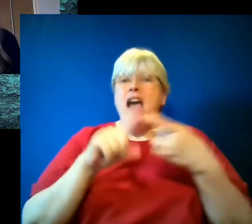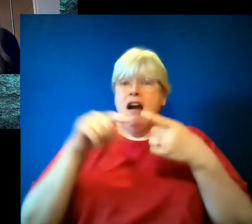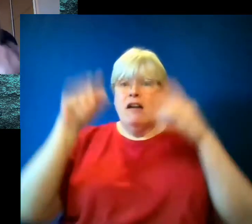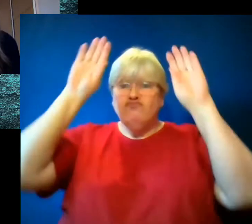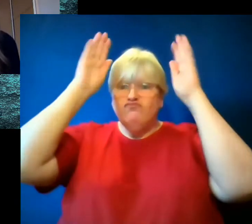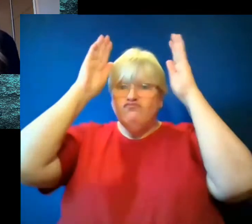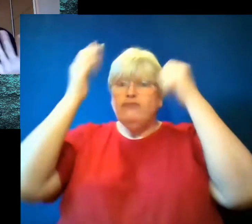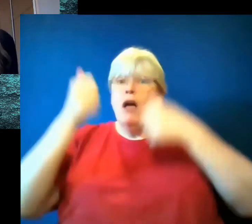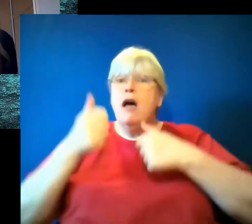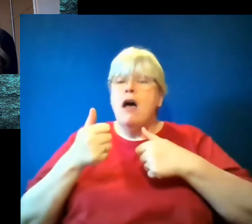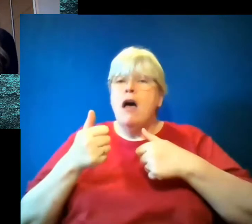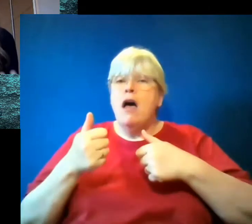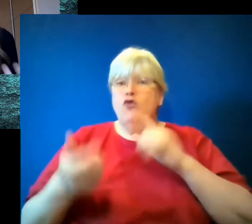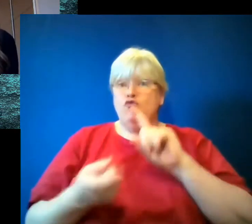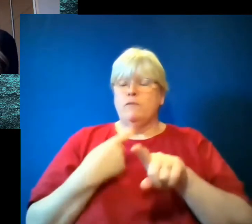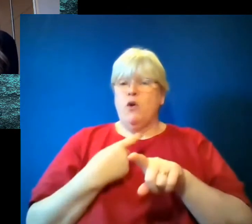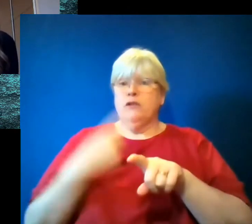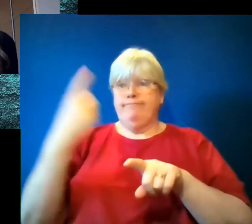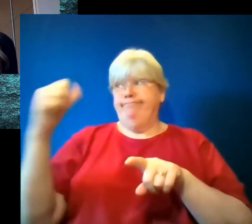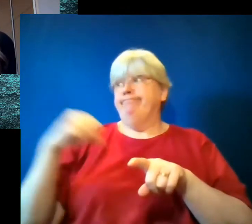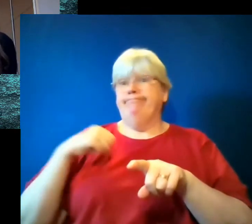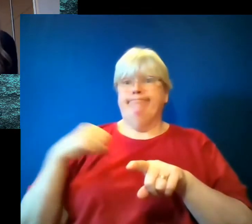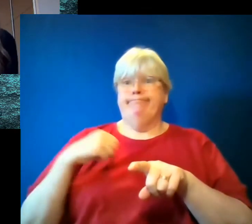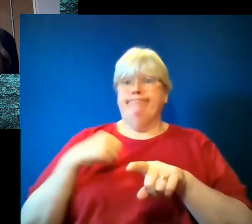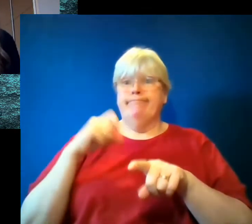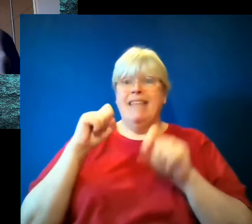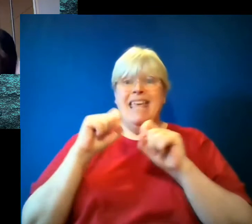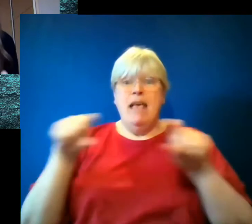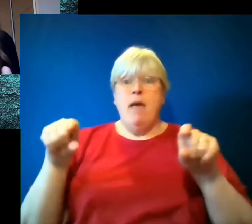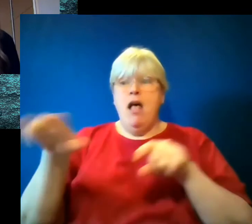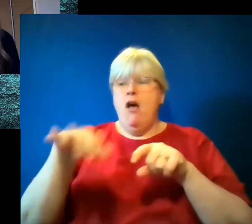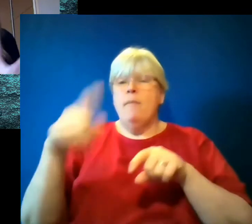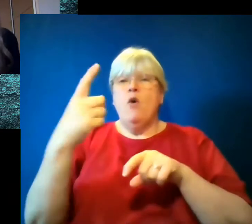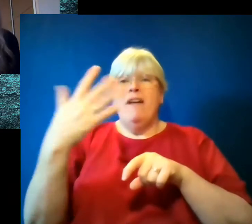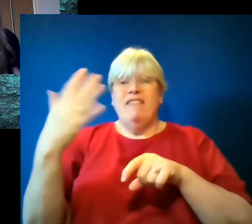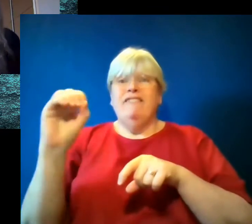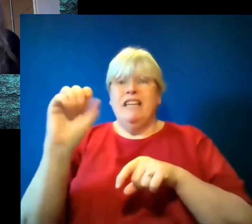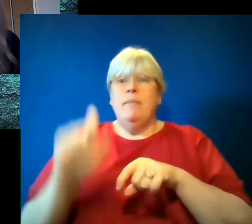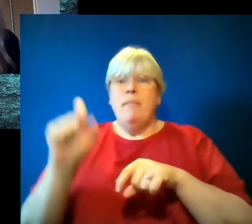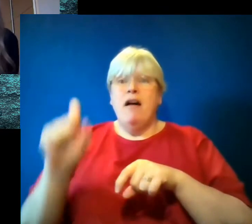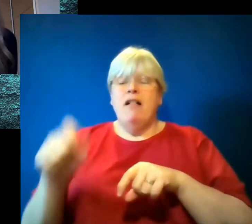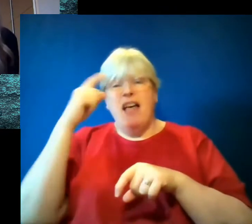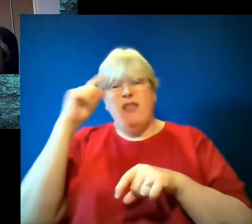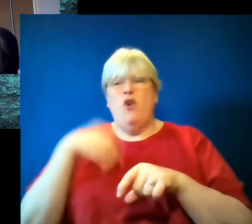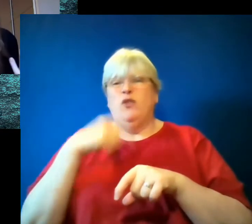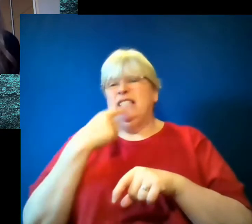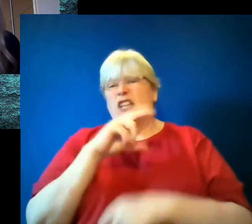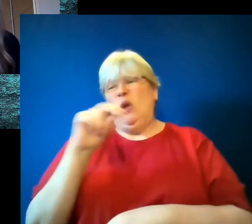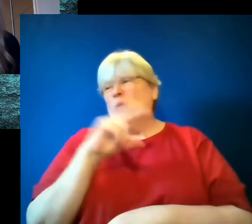the response, I probably emailed about 150 people over about a week. And I expected almost everyone to say no, because